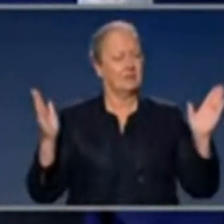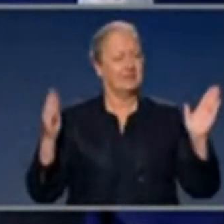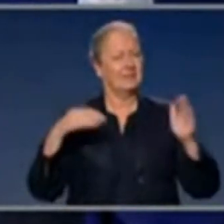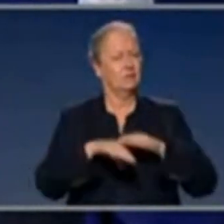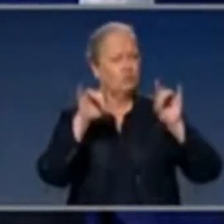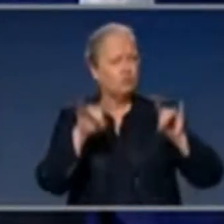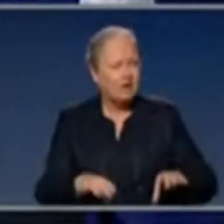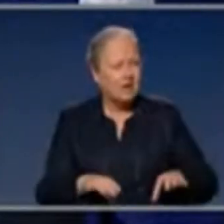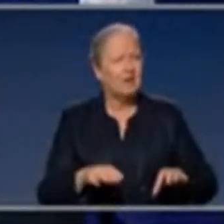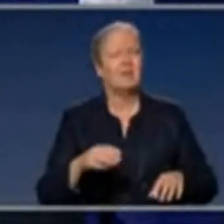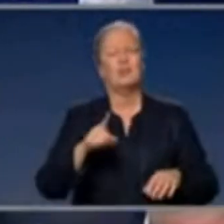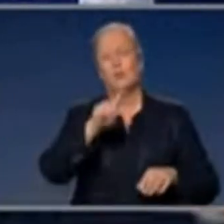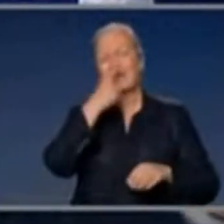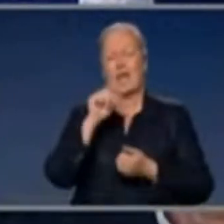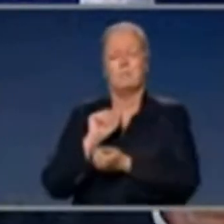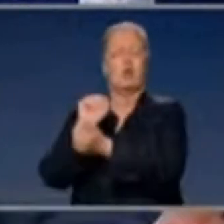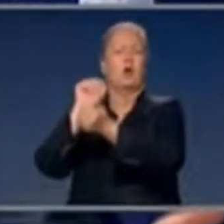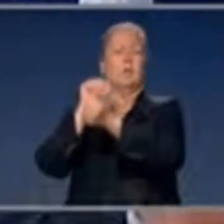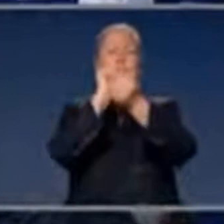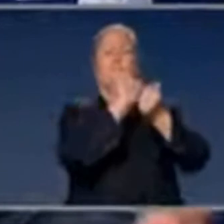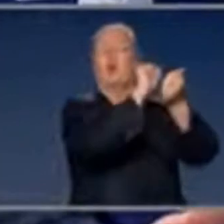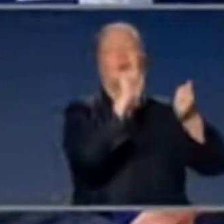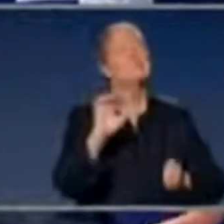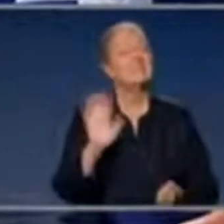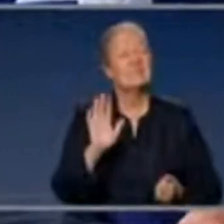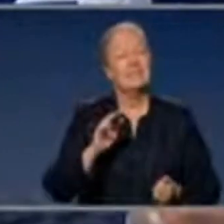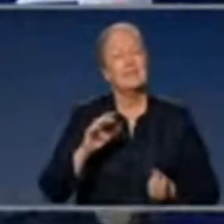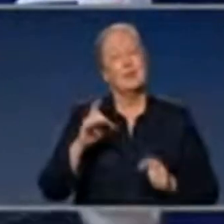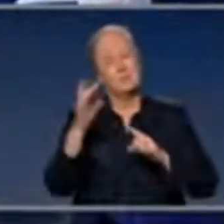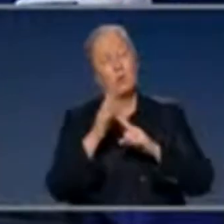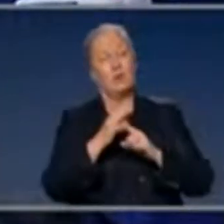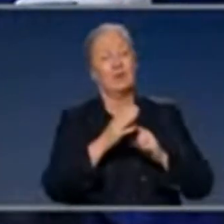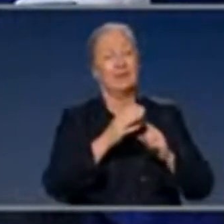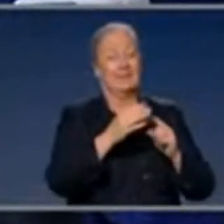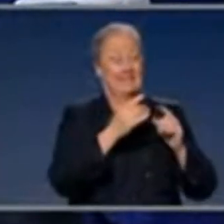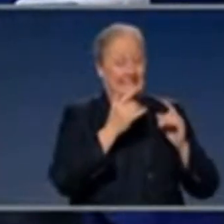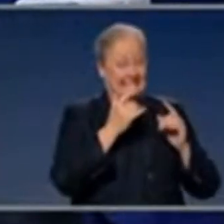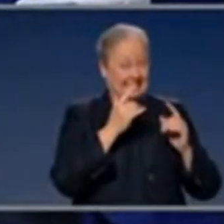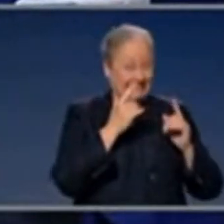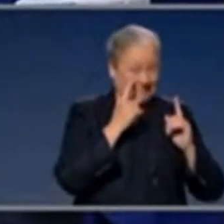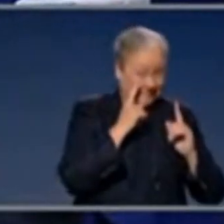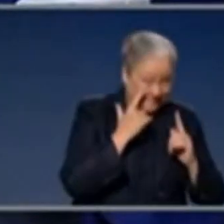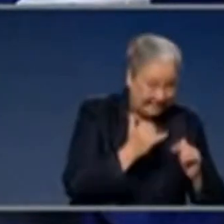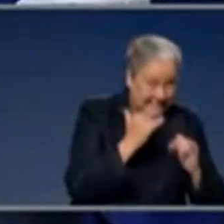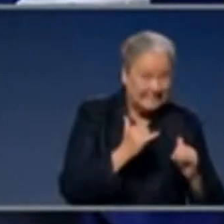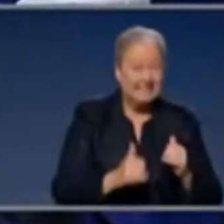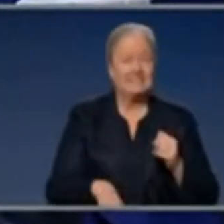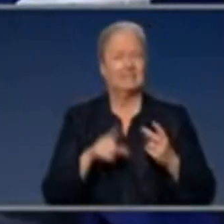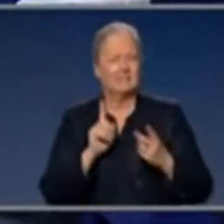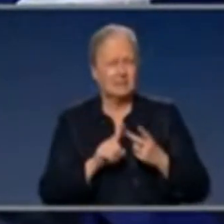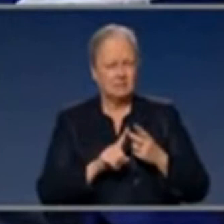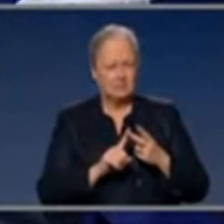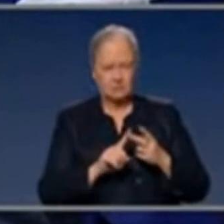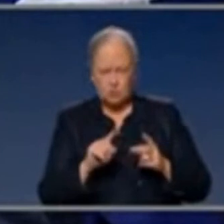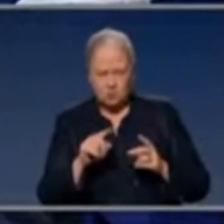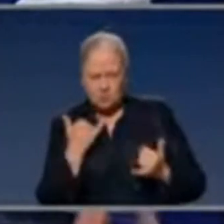each and every day with your key weapons being testing, tracing, and outbreak containment.